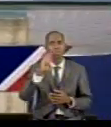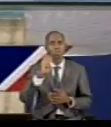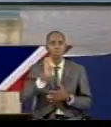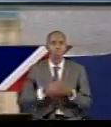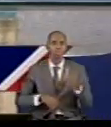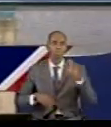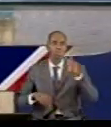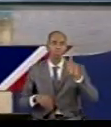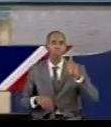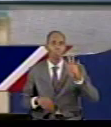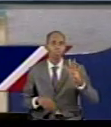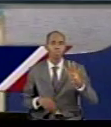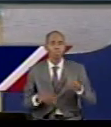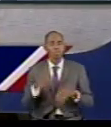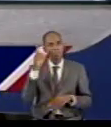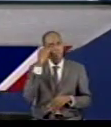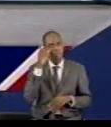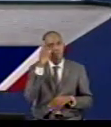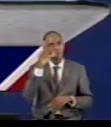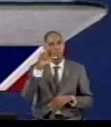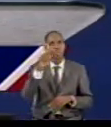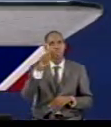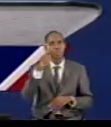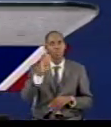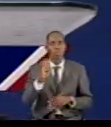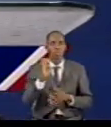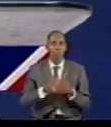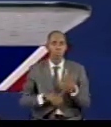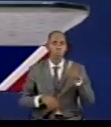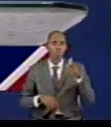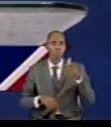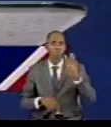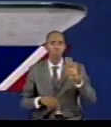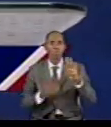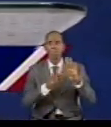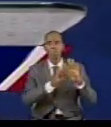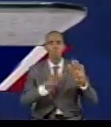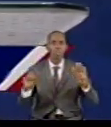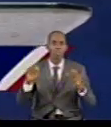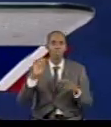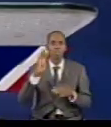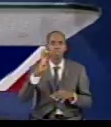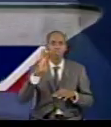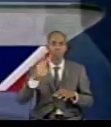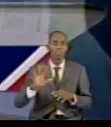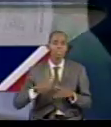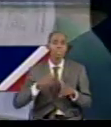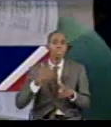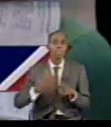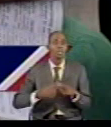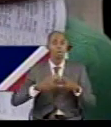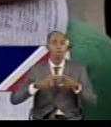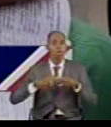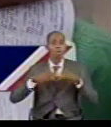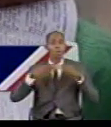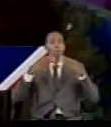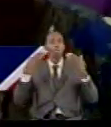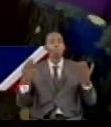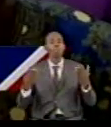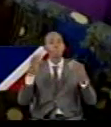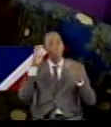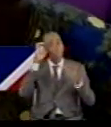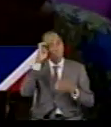24, reading from verse 45, then opened he their